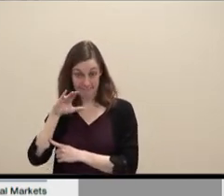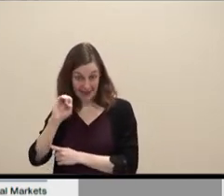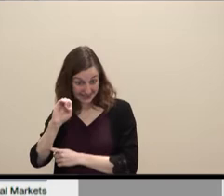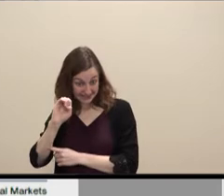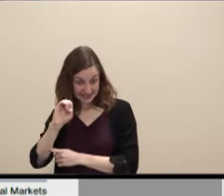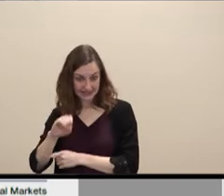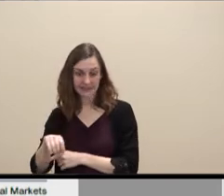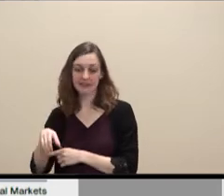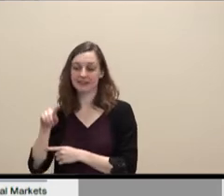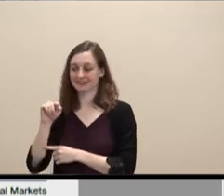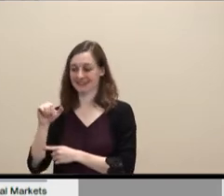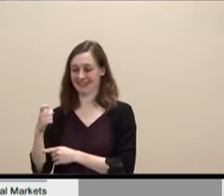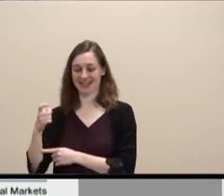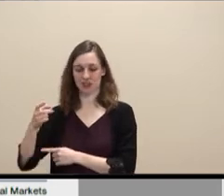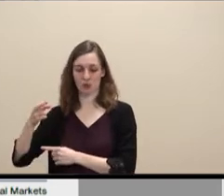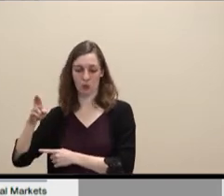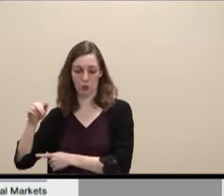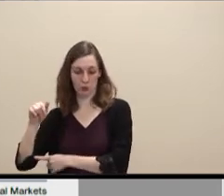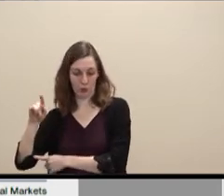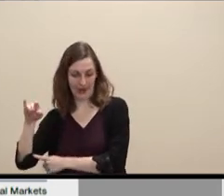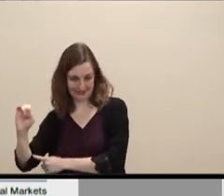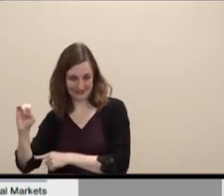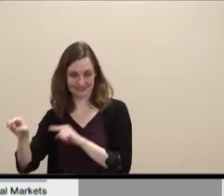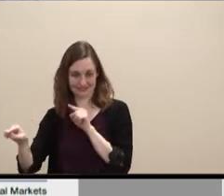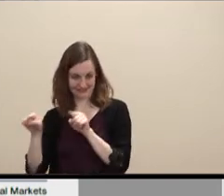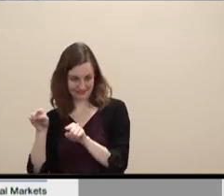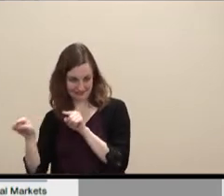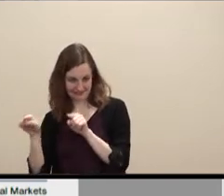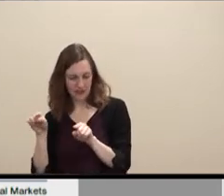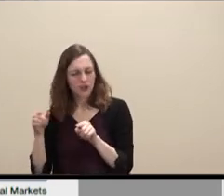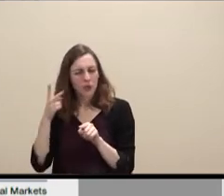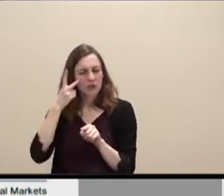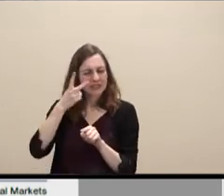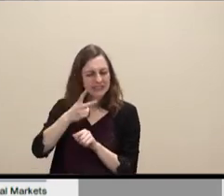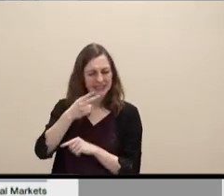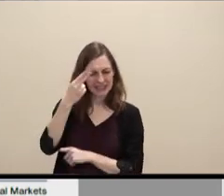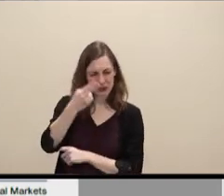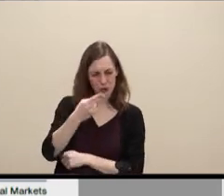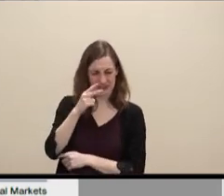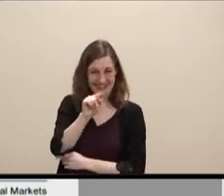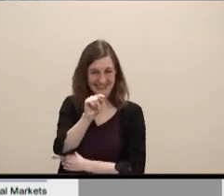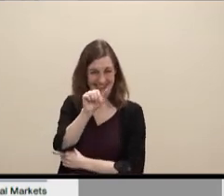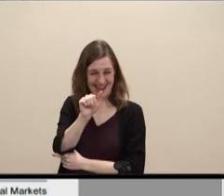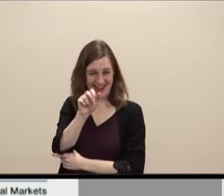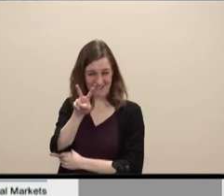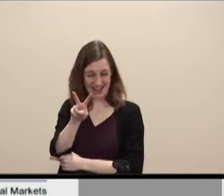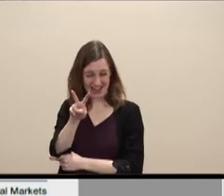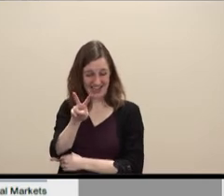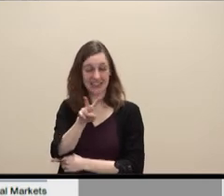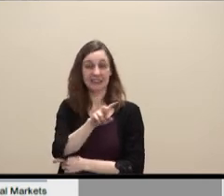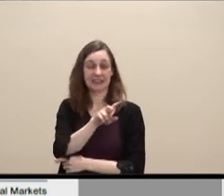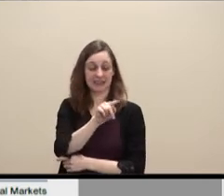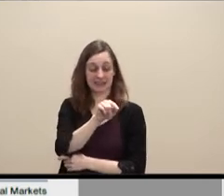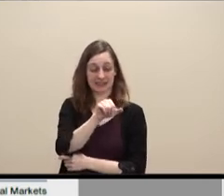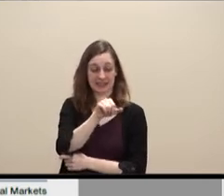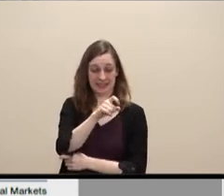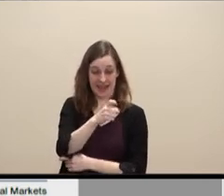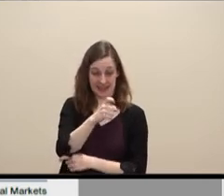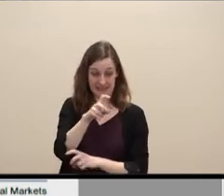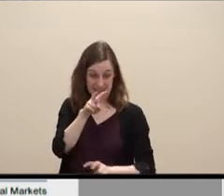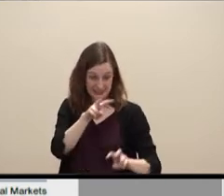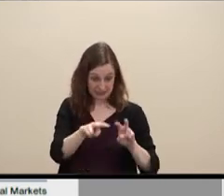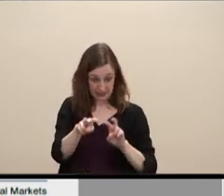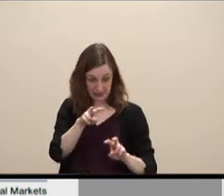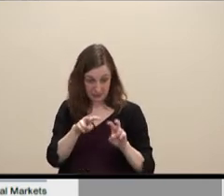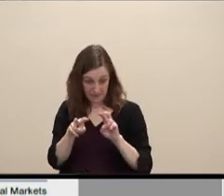show the district's TAV. That's taxable assessed valuation. That's your tax base. Going back to